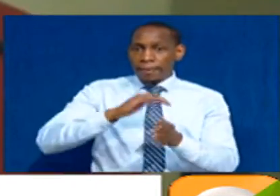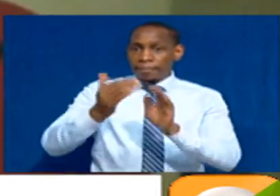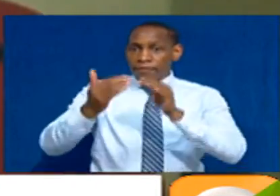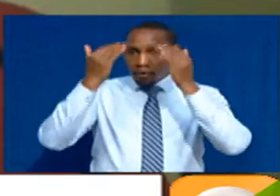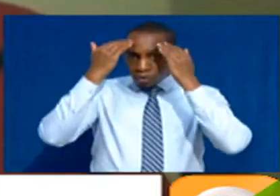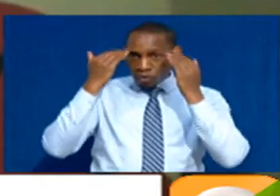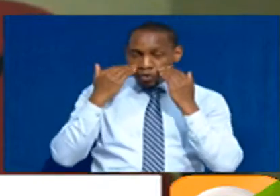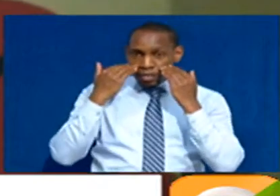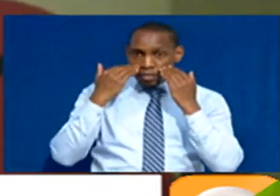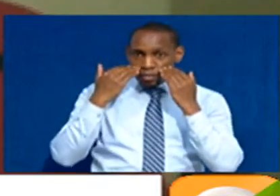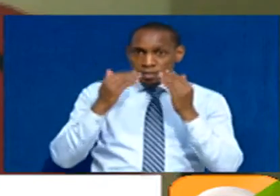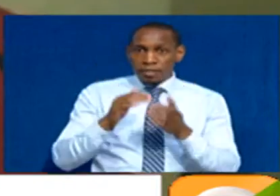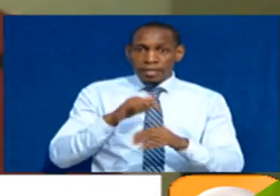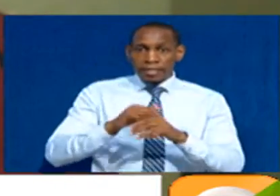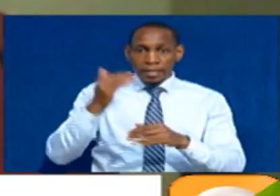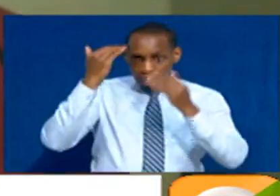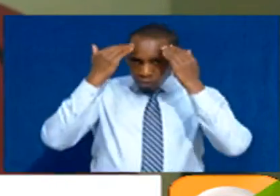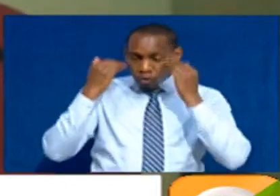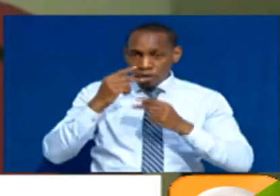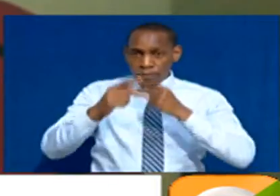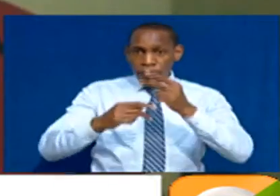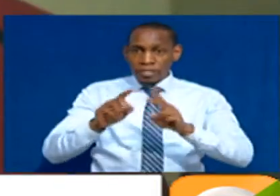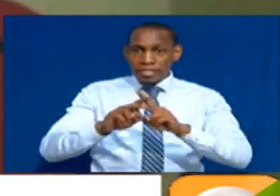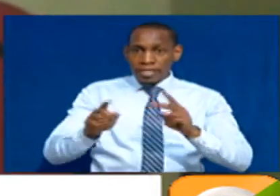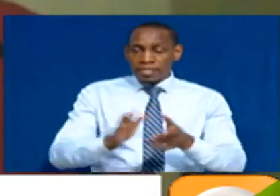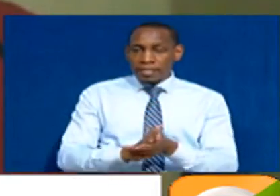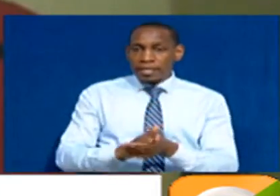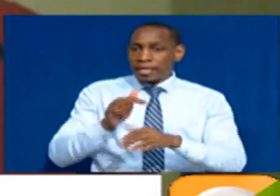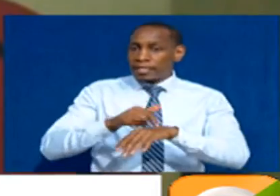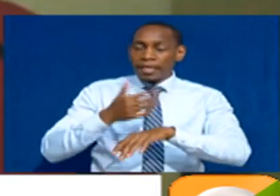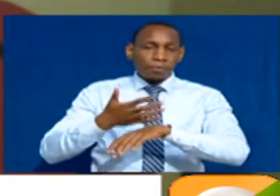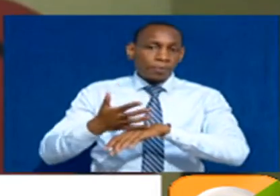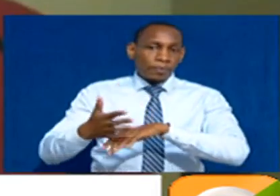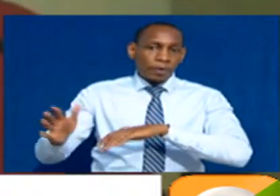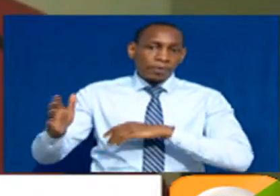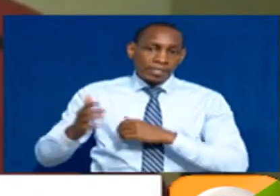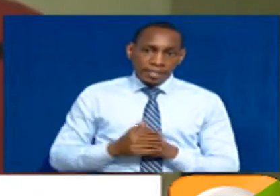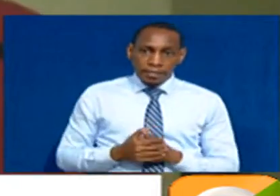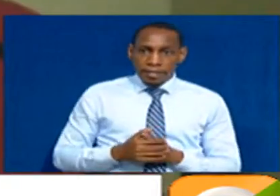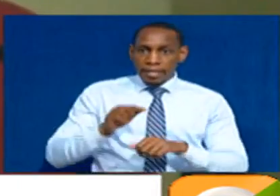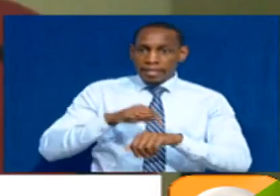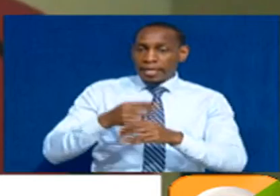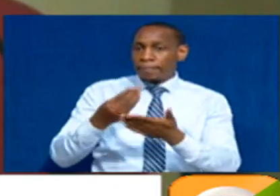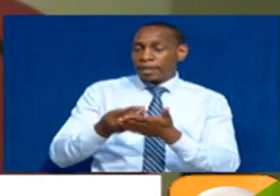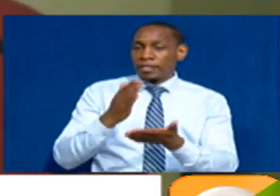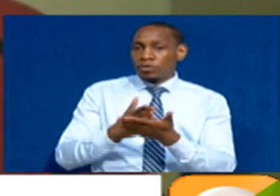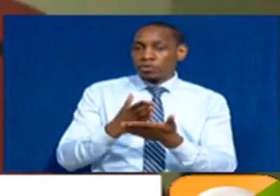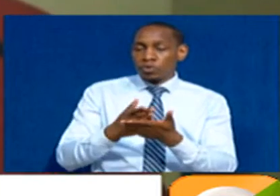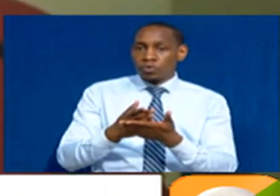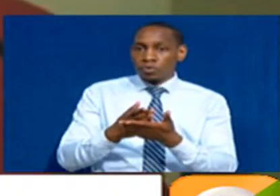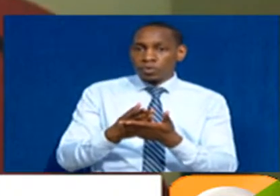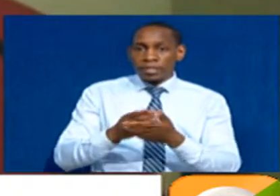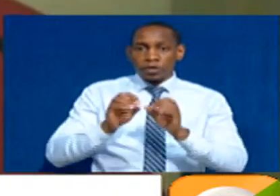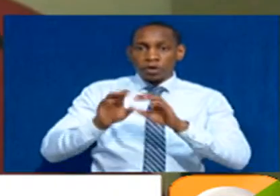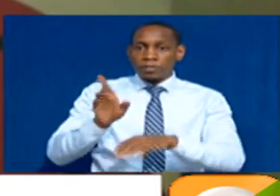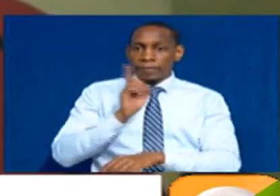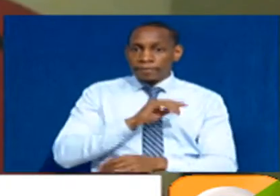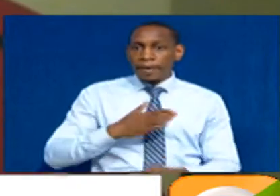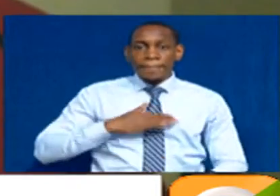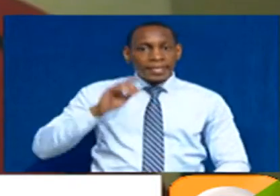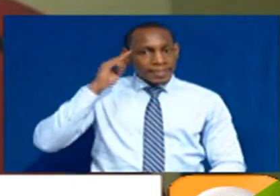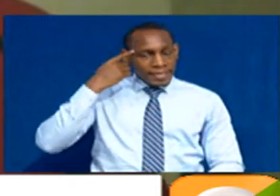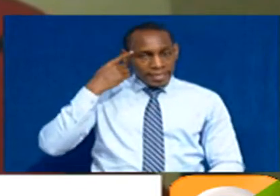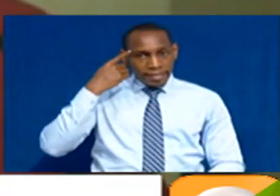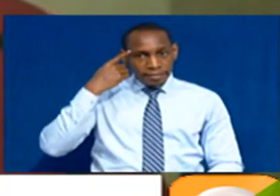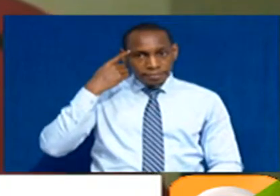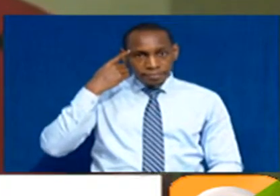to court, or by the time there are any civil proceedings being instituted, it's a bit too late, you know, when money has already been lost. So I think